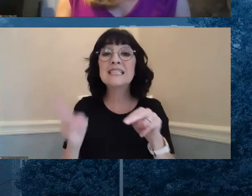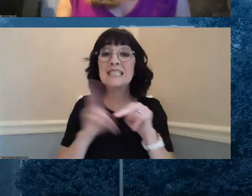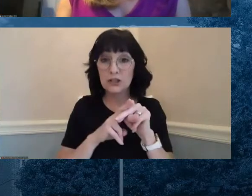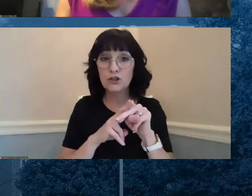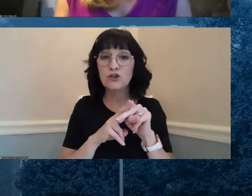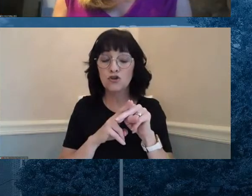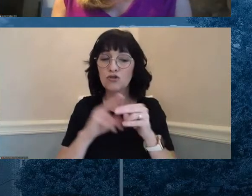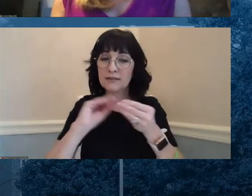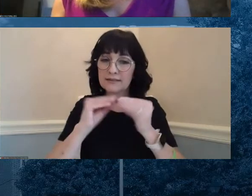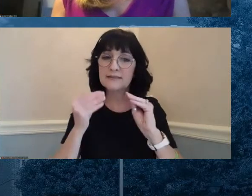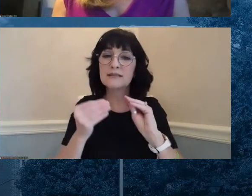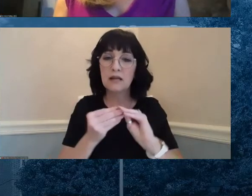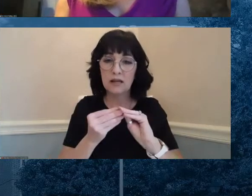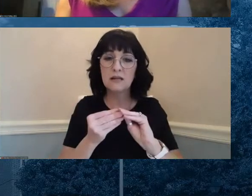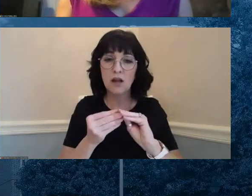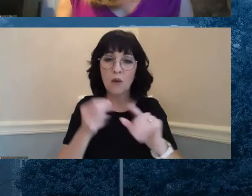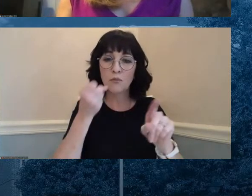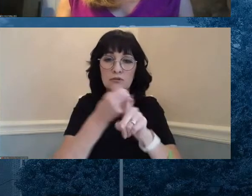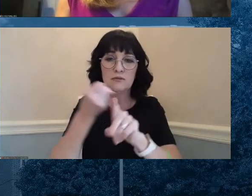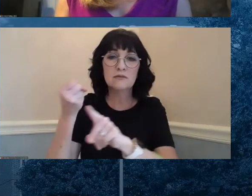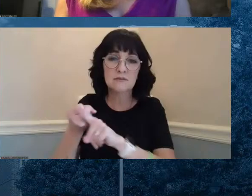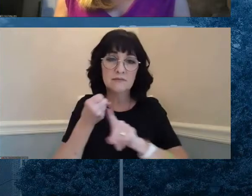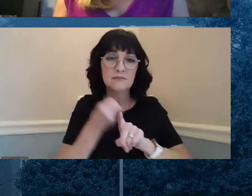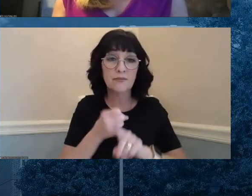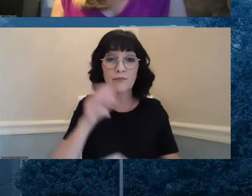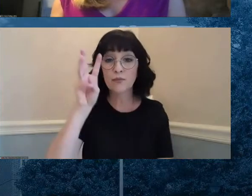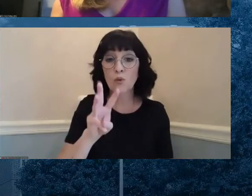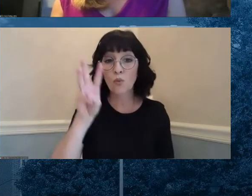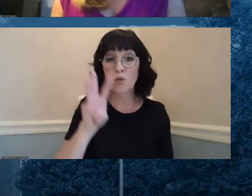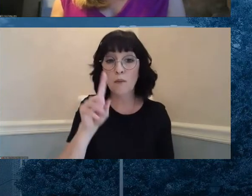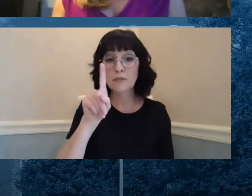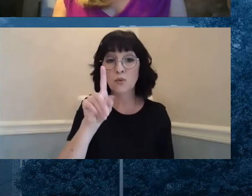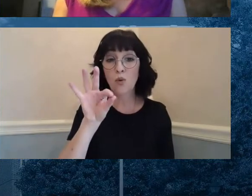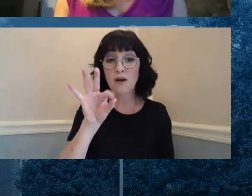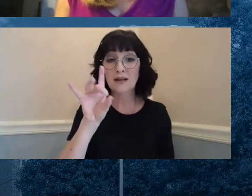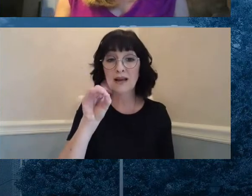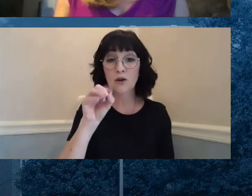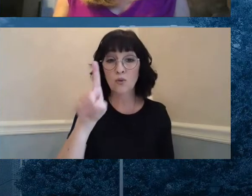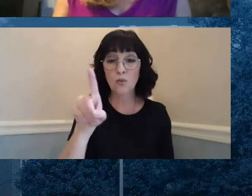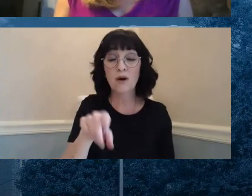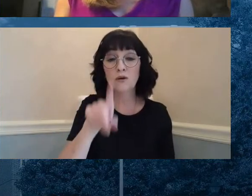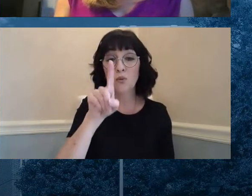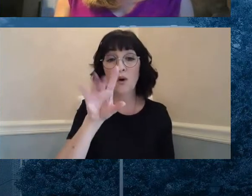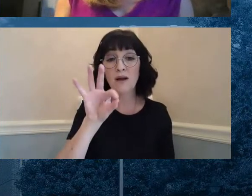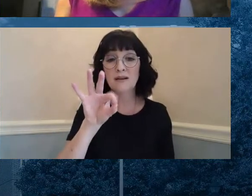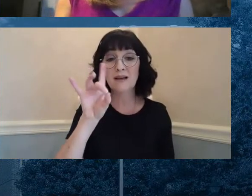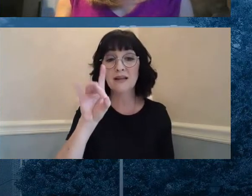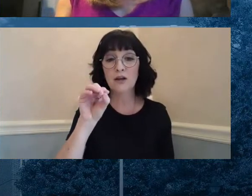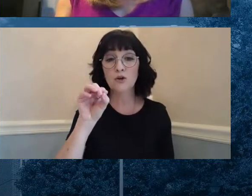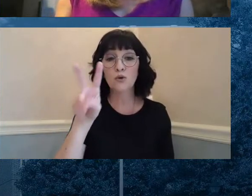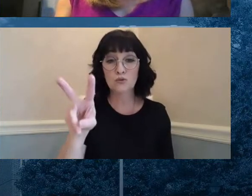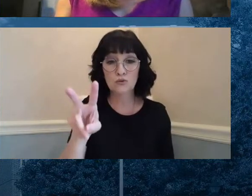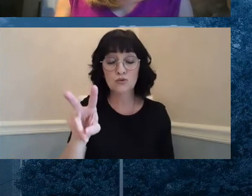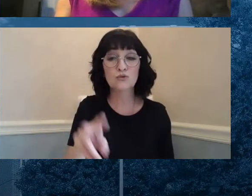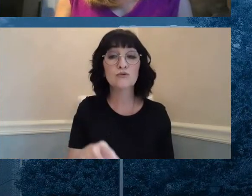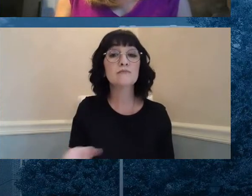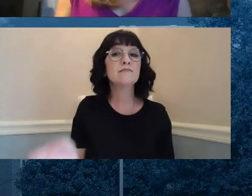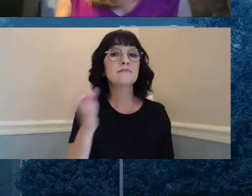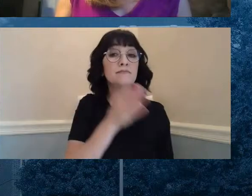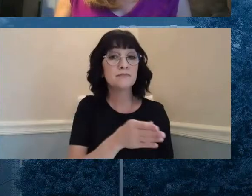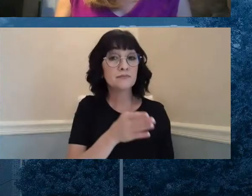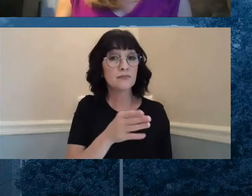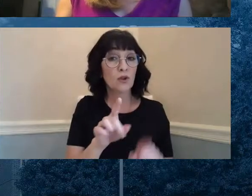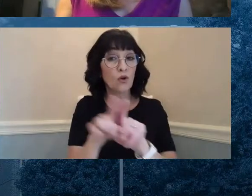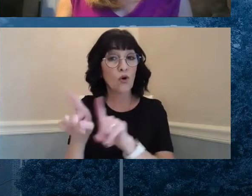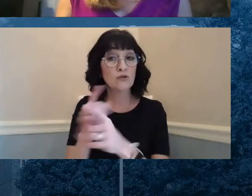in the last week. In Wilmington, that's 19801 and 19802. Also Bear, as well as